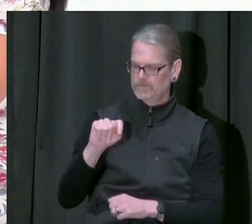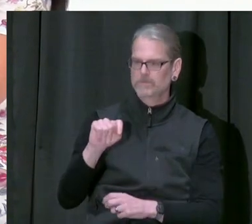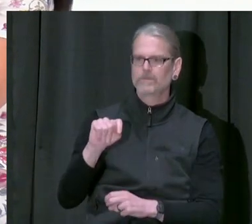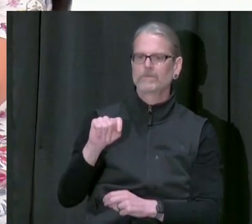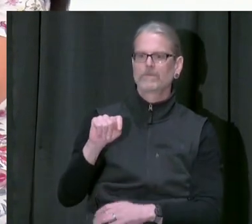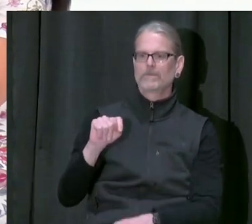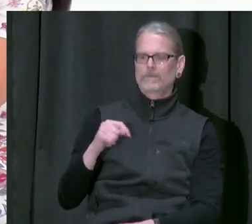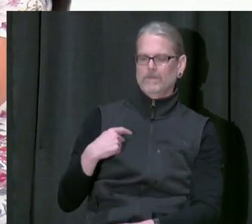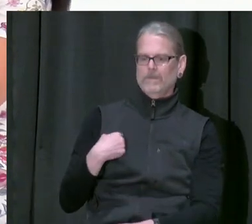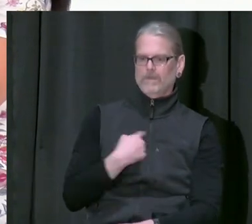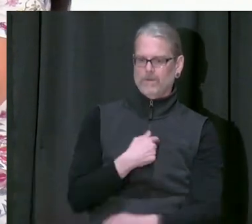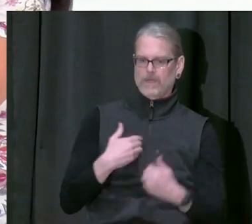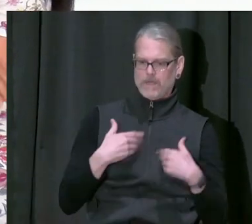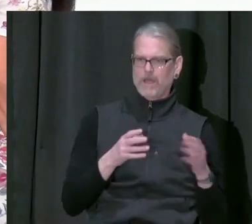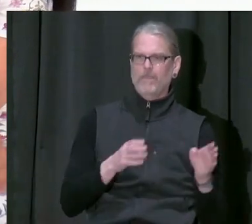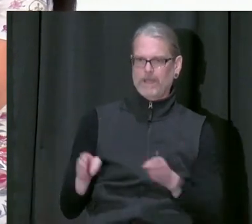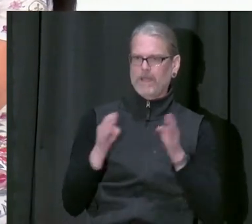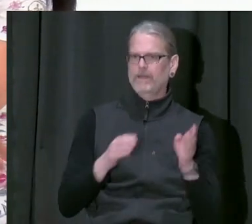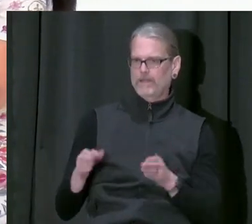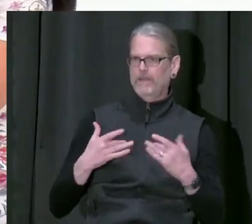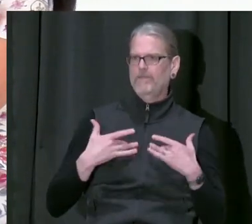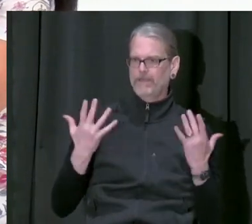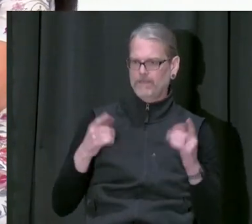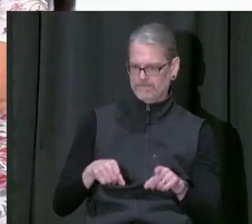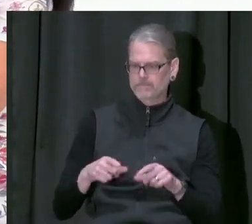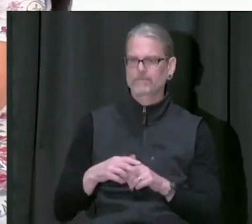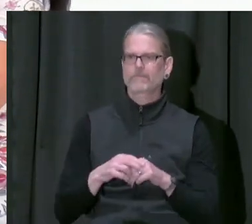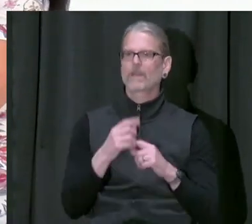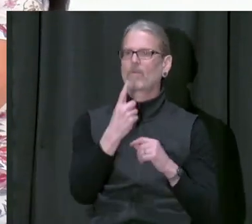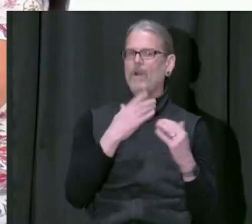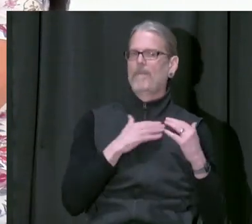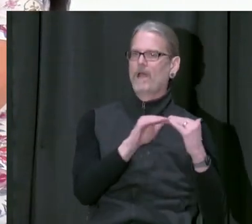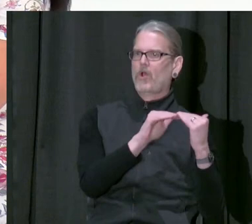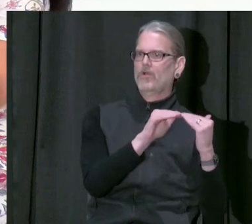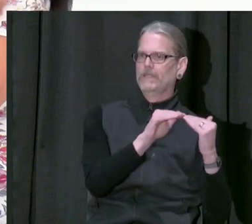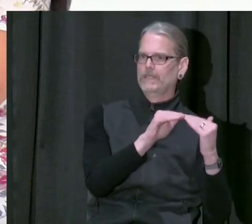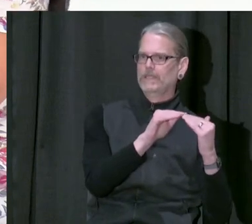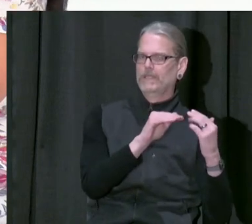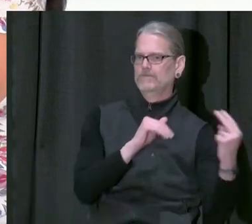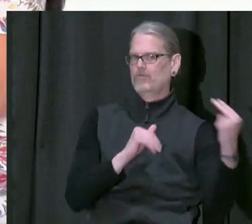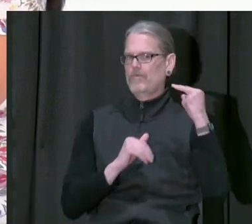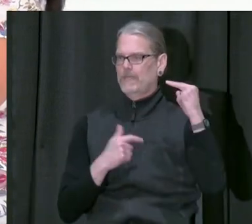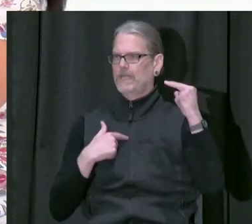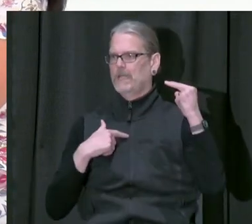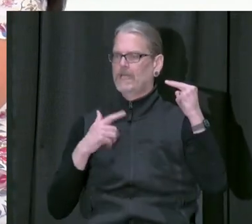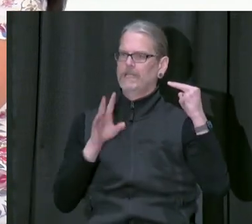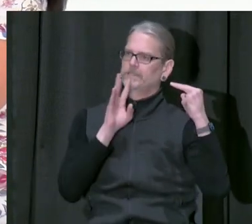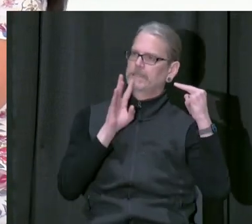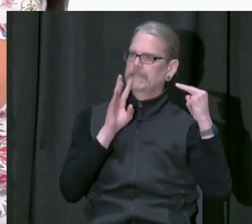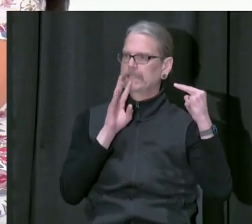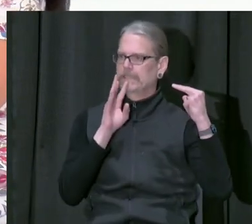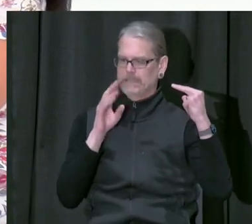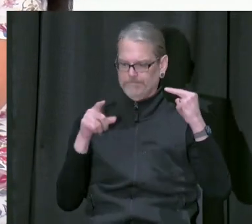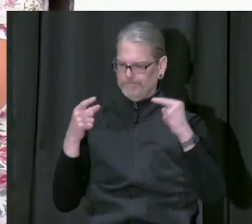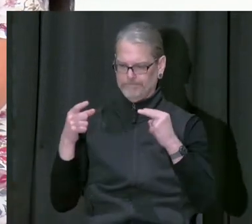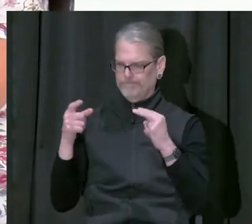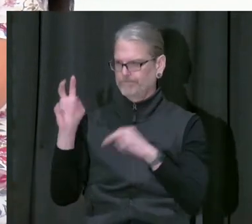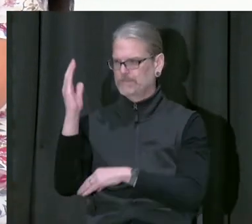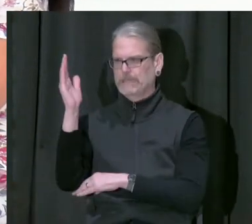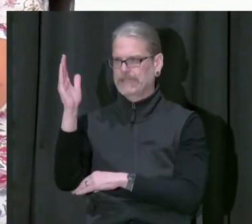we were at a PI planning event. One of my colleagues saw me speaking about something, and I don't remember what that topic was,